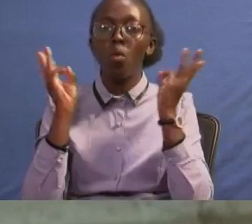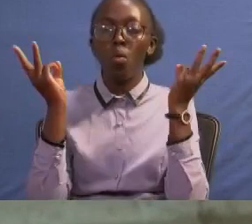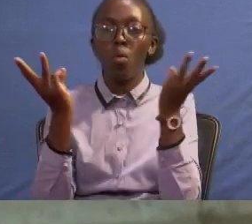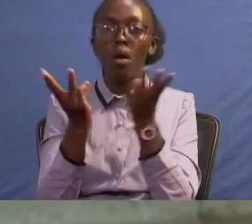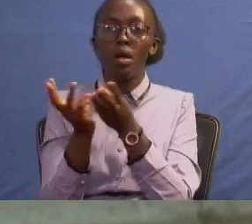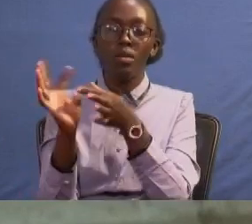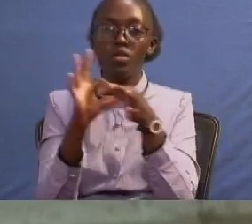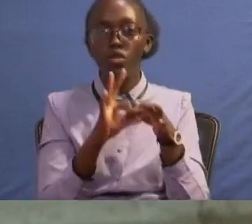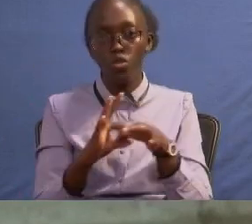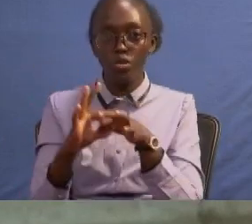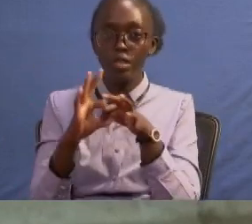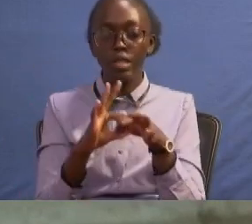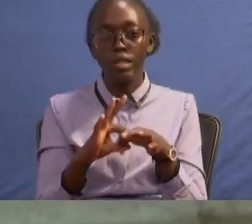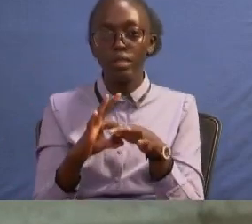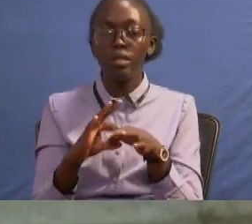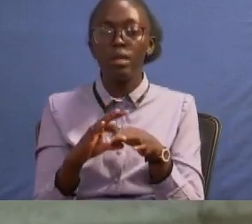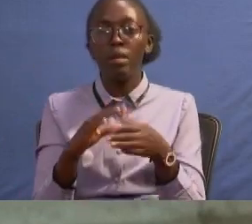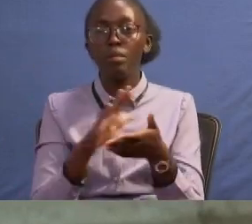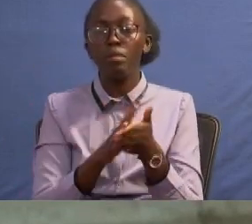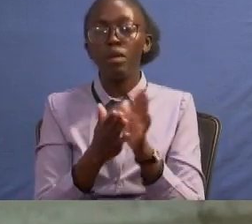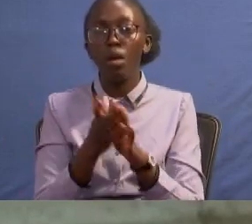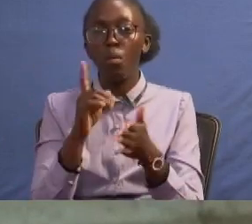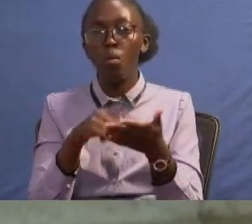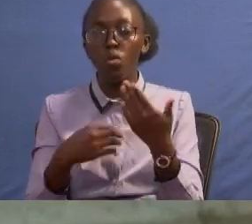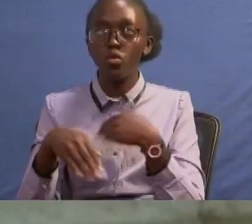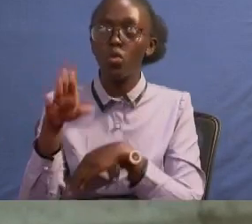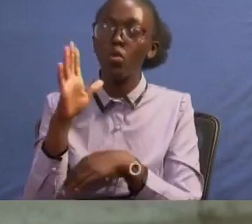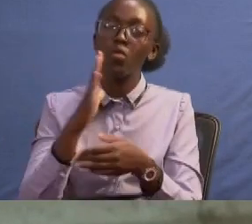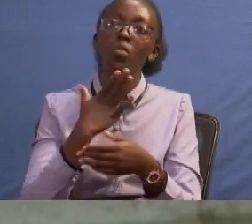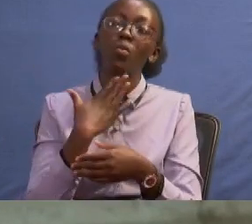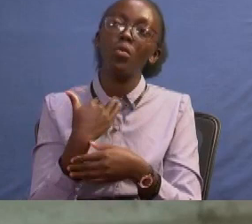become what God wanted us to be.